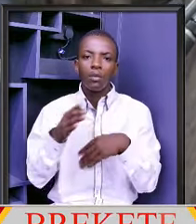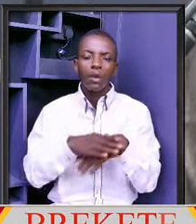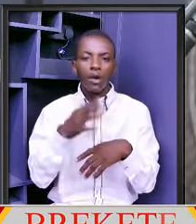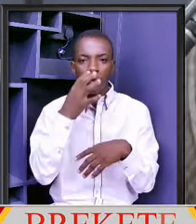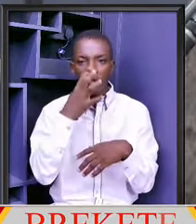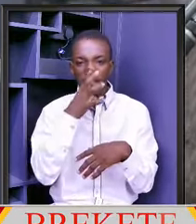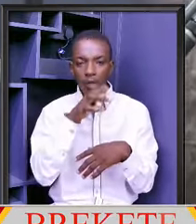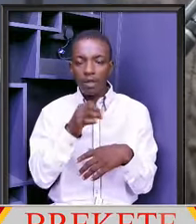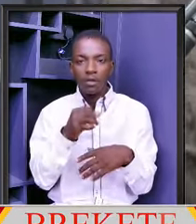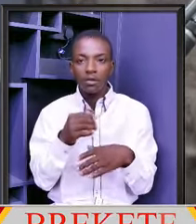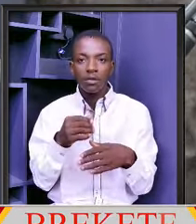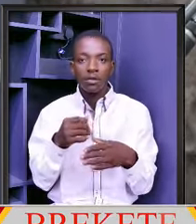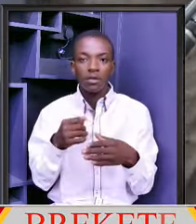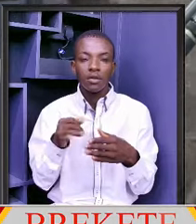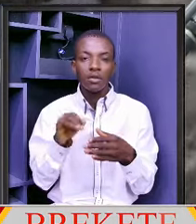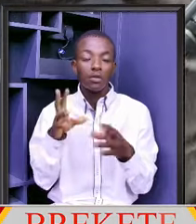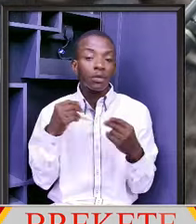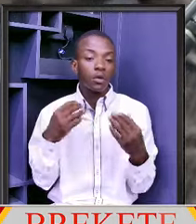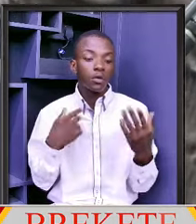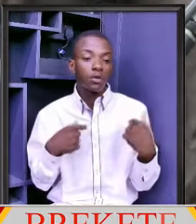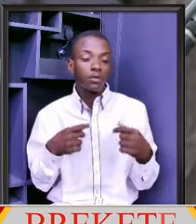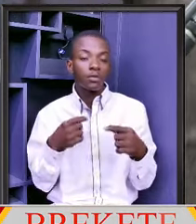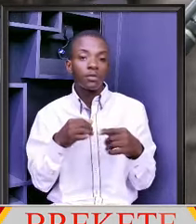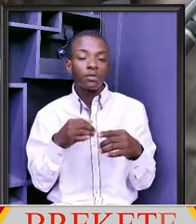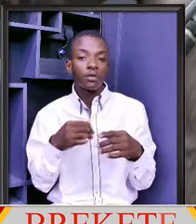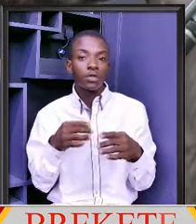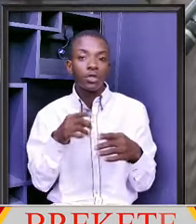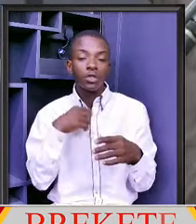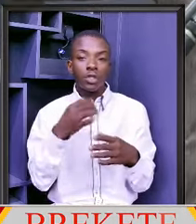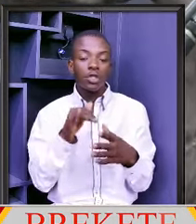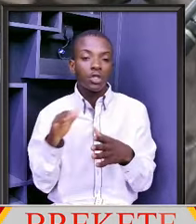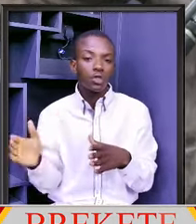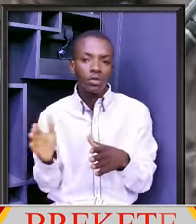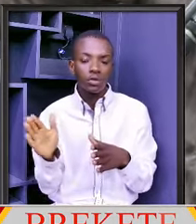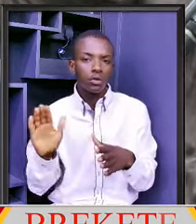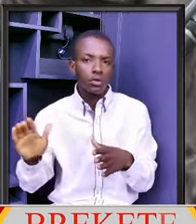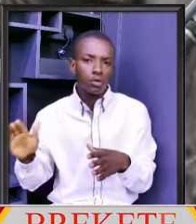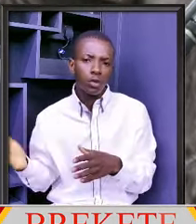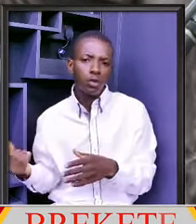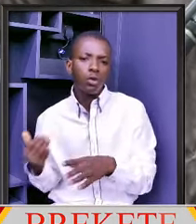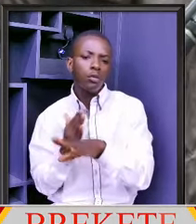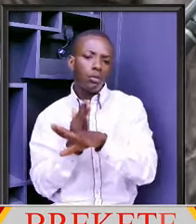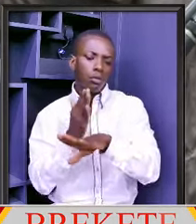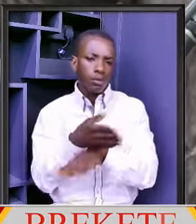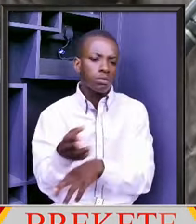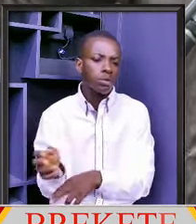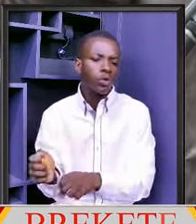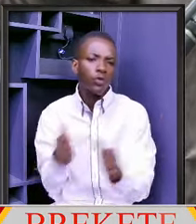motor. Nobody they come from here. Nobody go come from here. Then I go tell the children, you can cross.